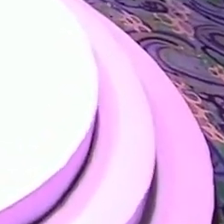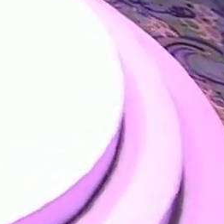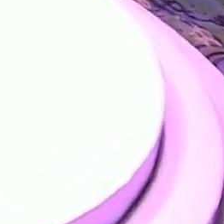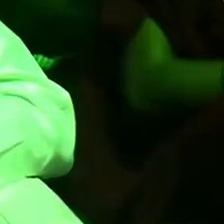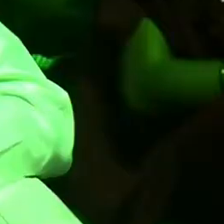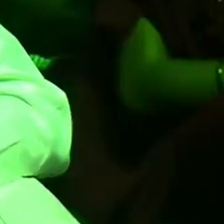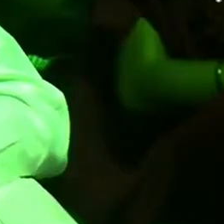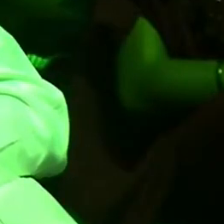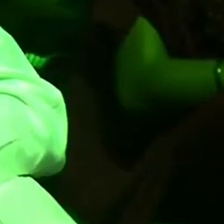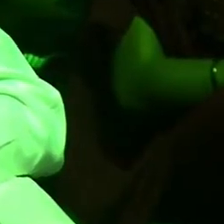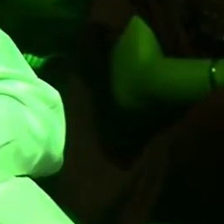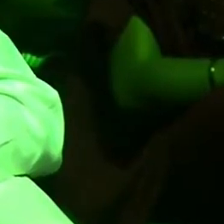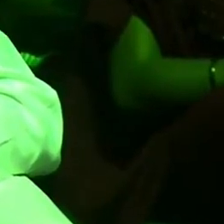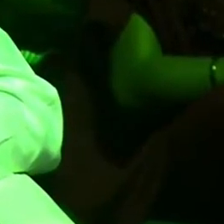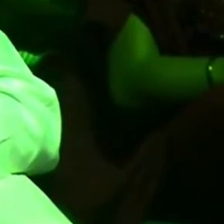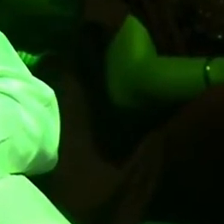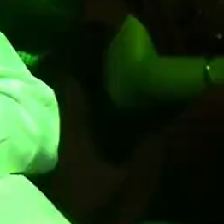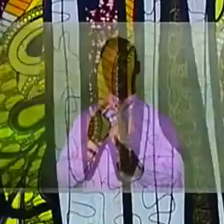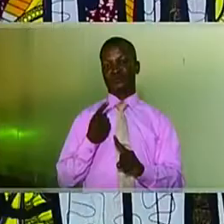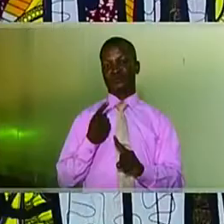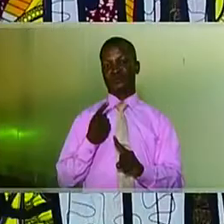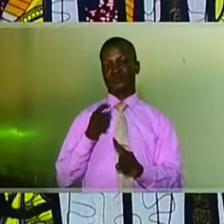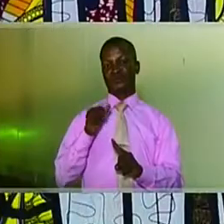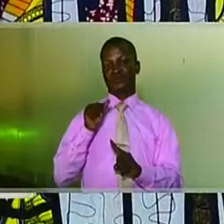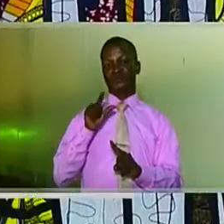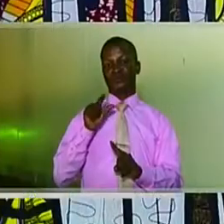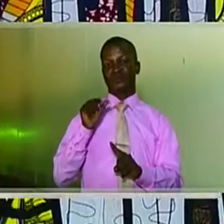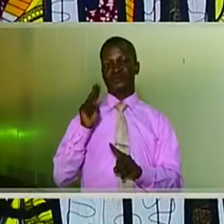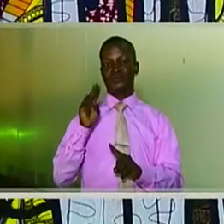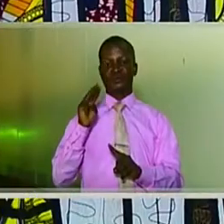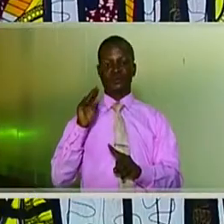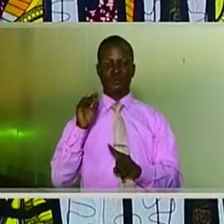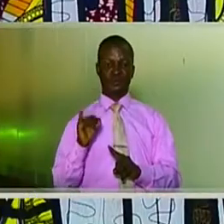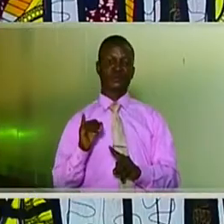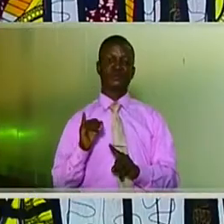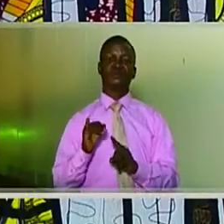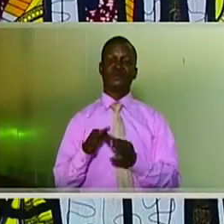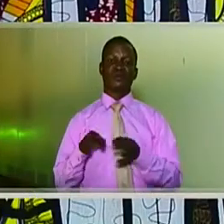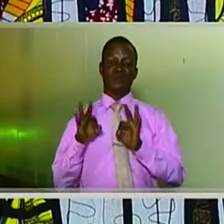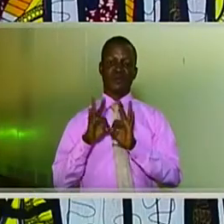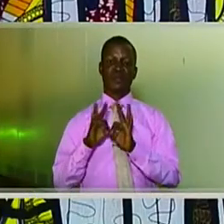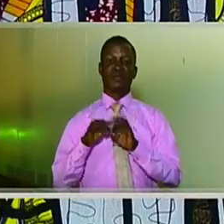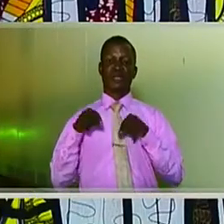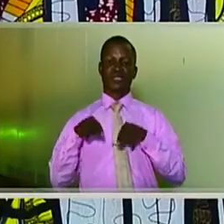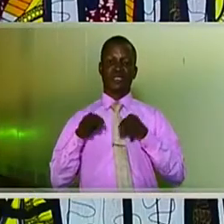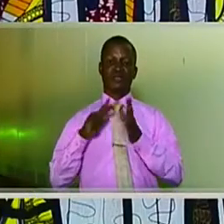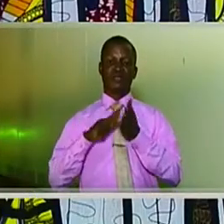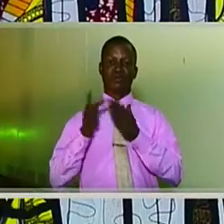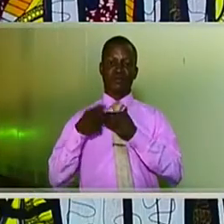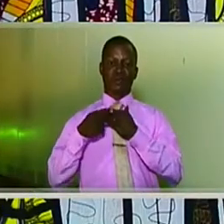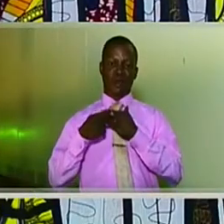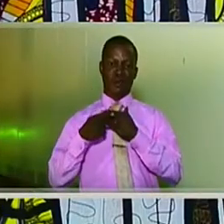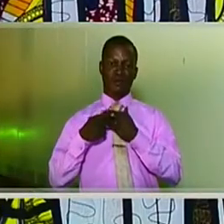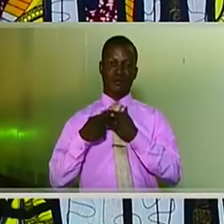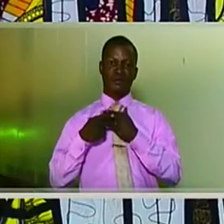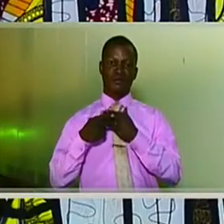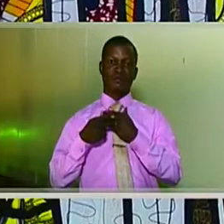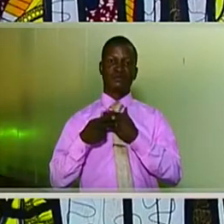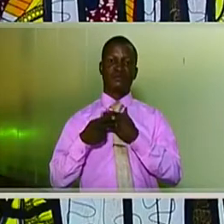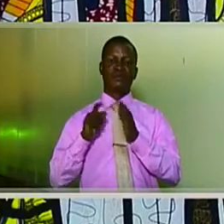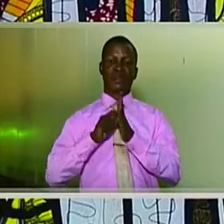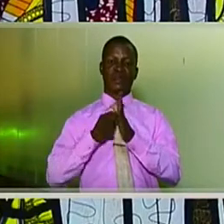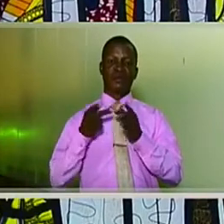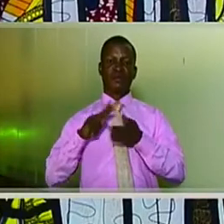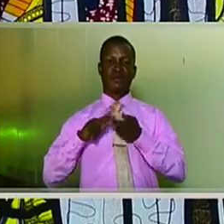On behalf of the European Union, I would like to thank you for this important and timely event. The European Union is a key partner and a